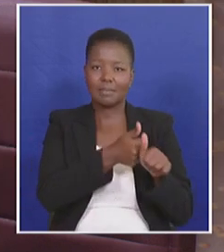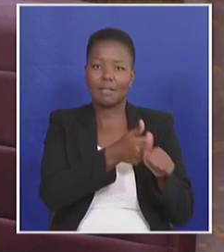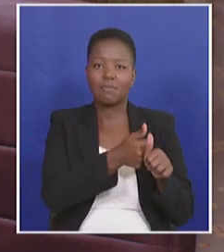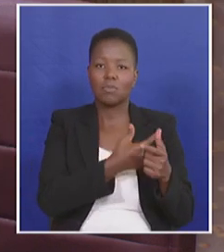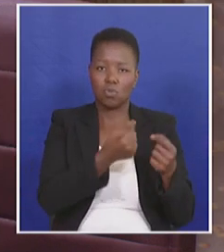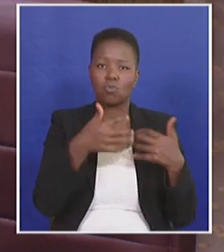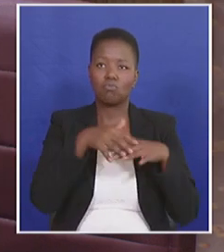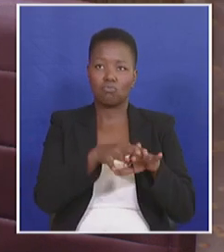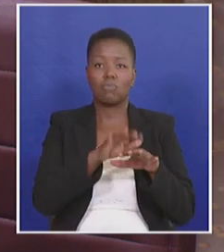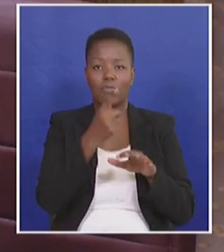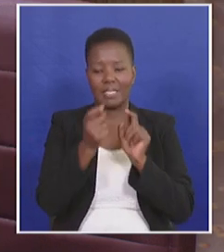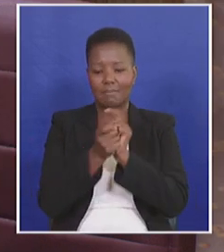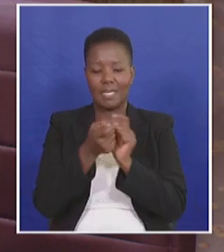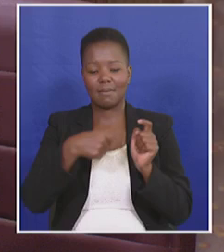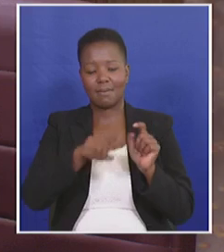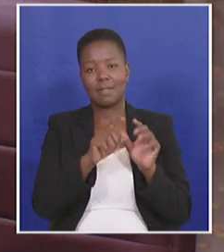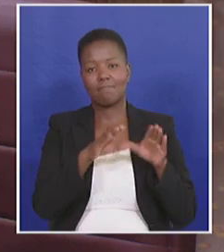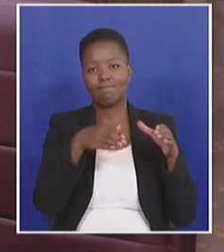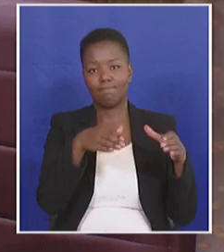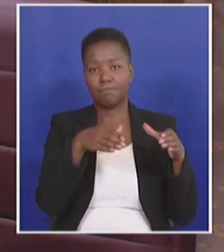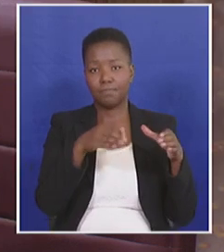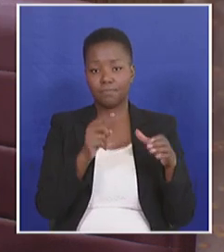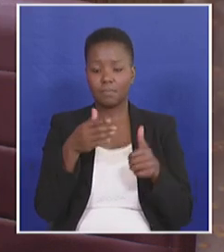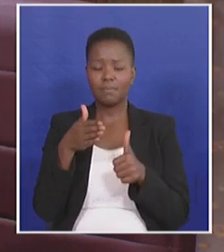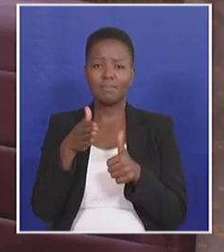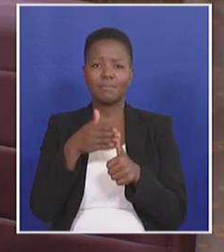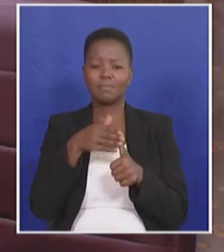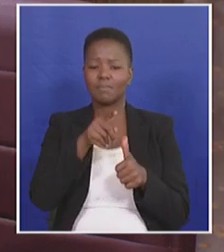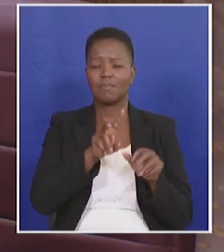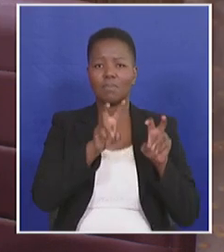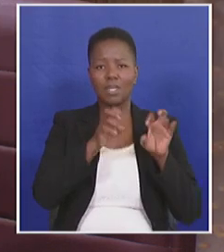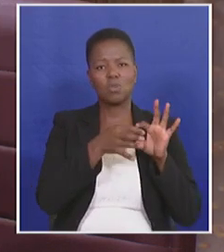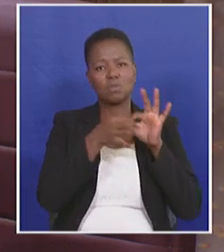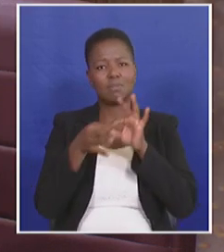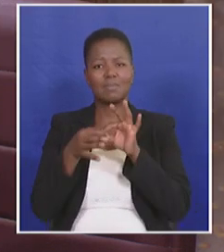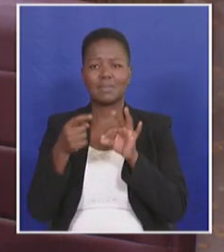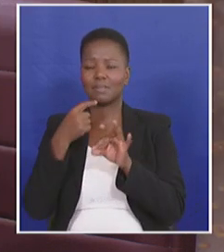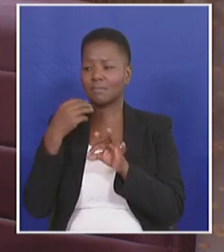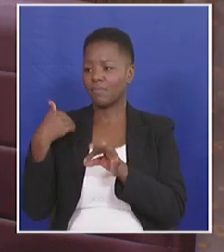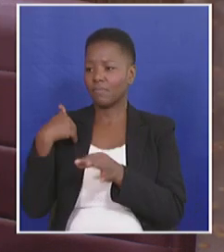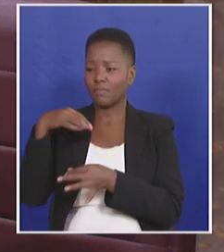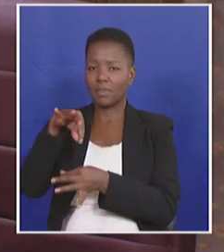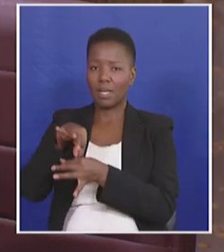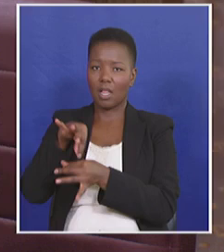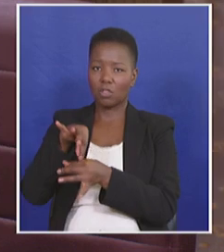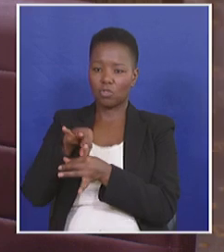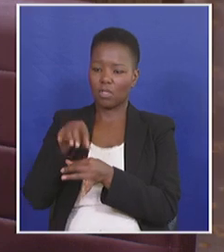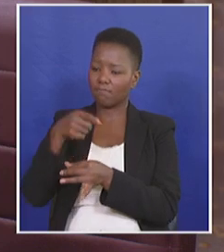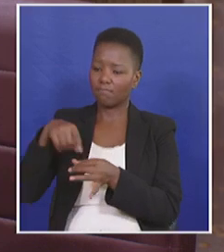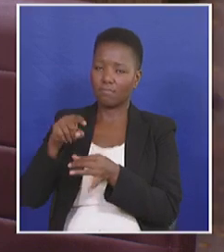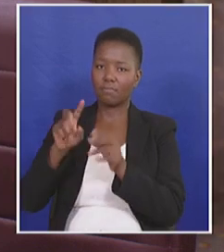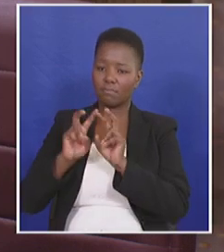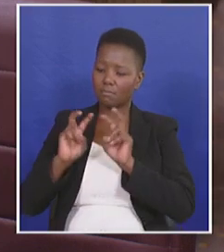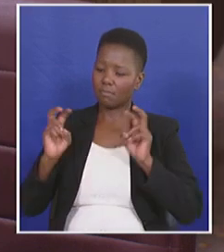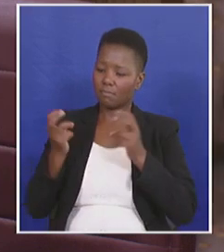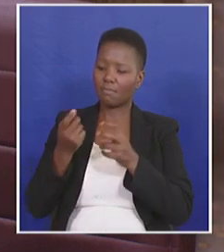after consultation with the Forum. But the issues relate to the election procedure for the purposes of constituting the Permanent